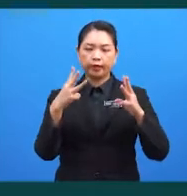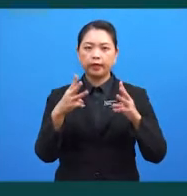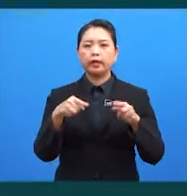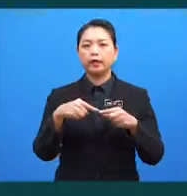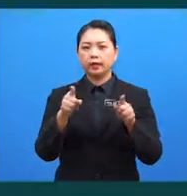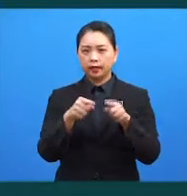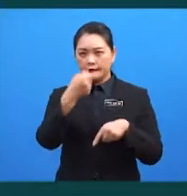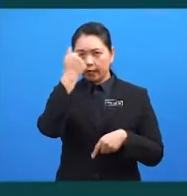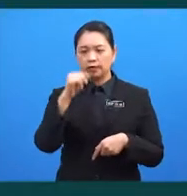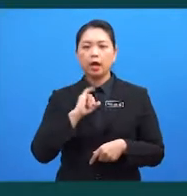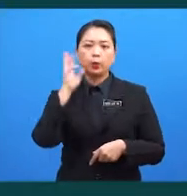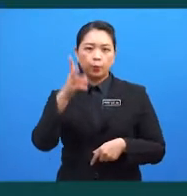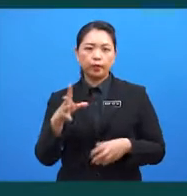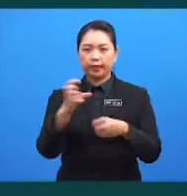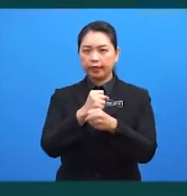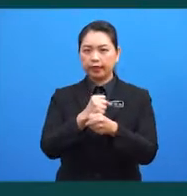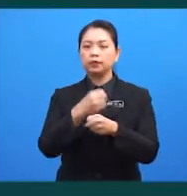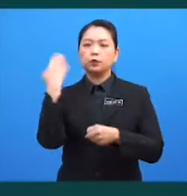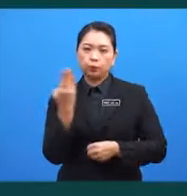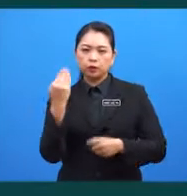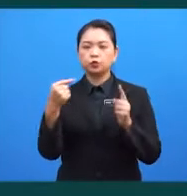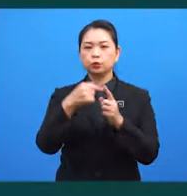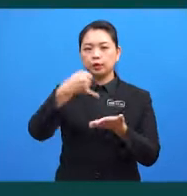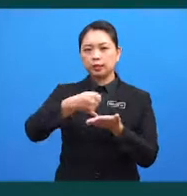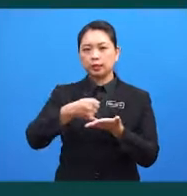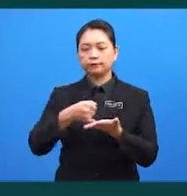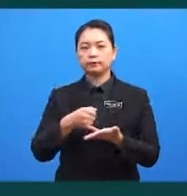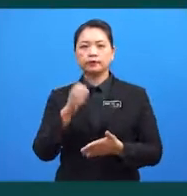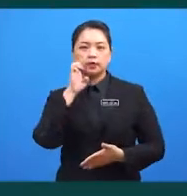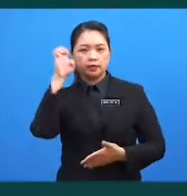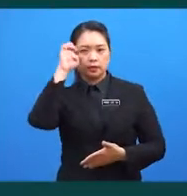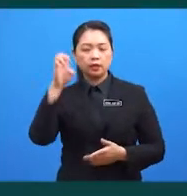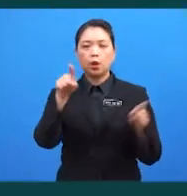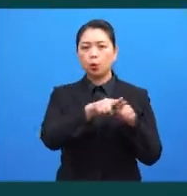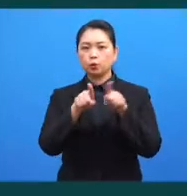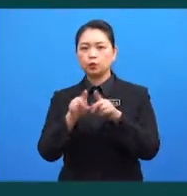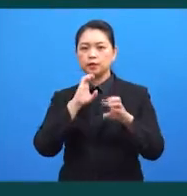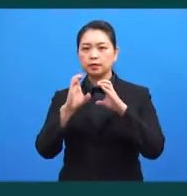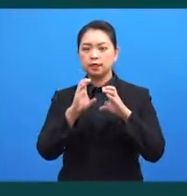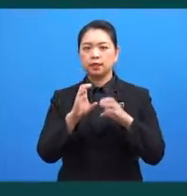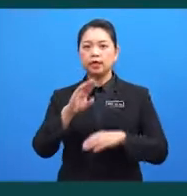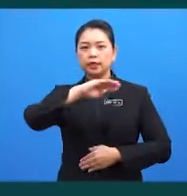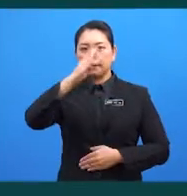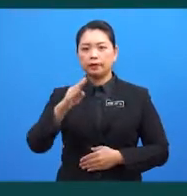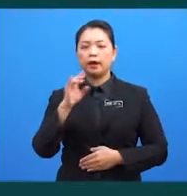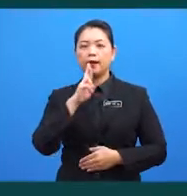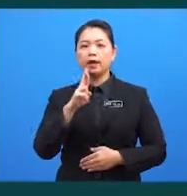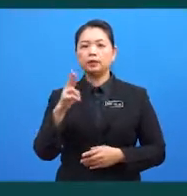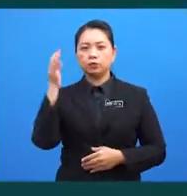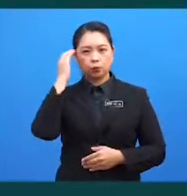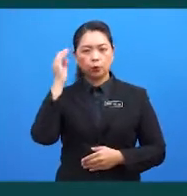it, we'll get familiar. He also said that camels are known as sheep of the